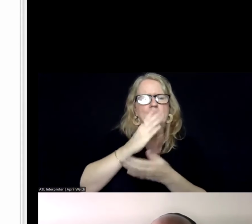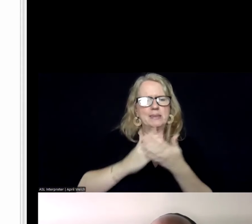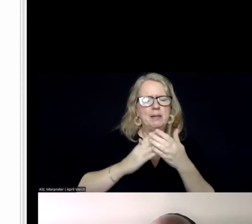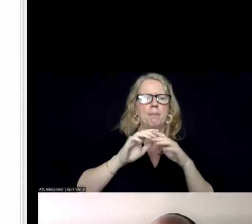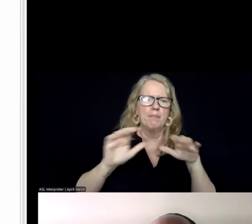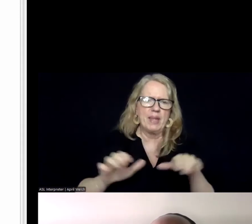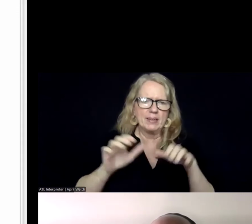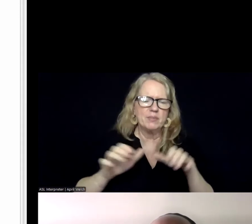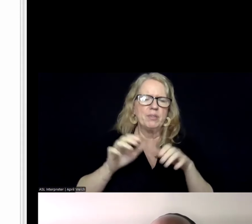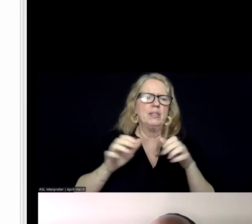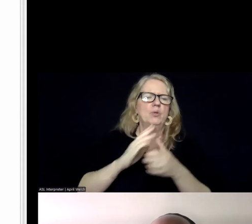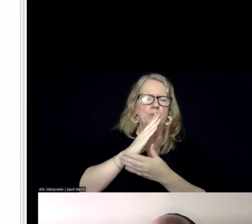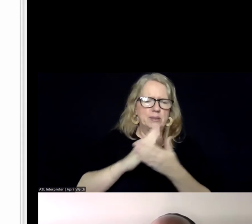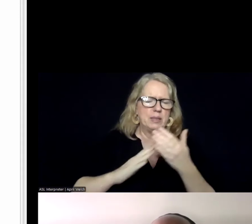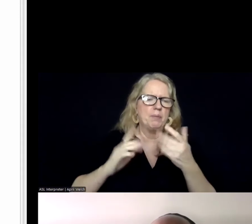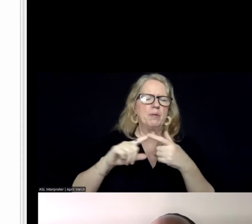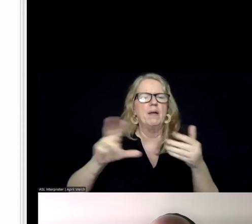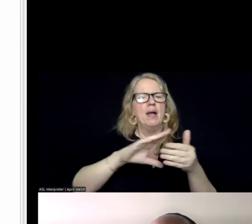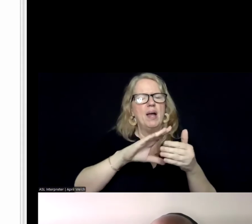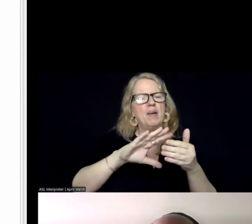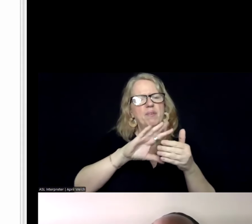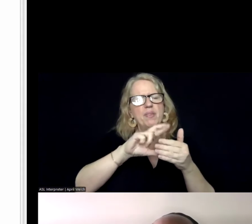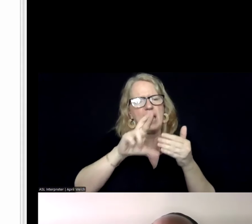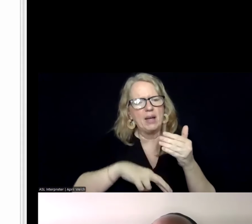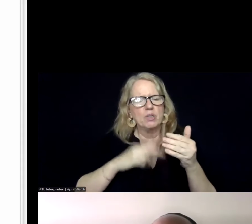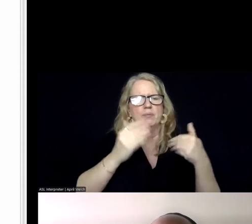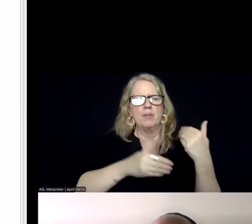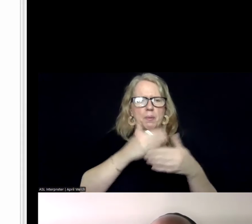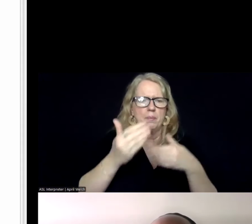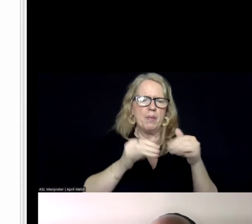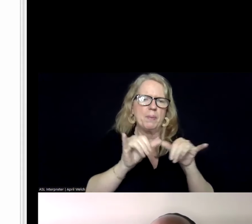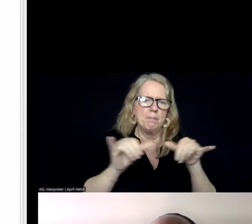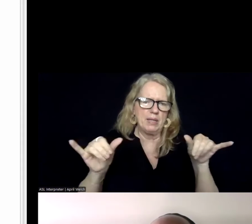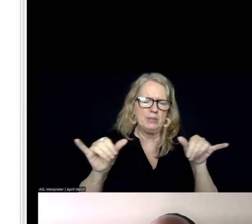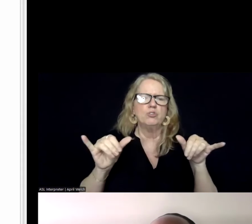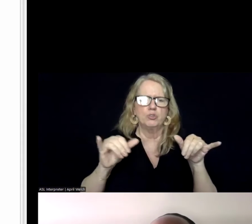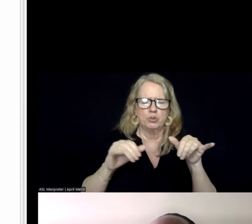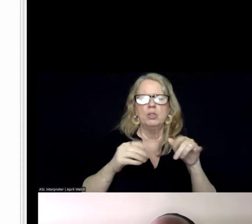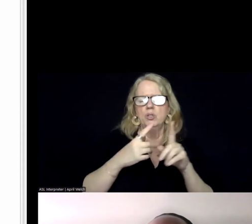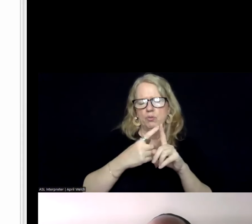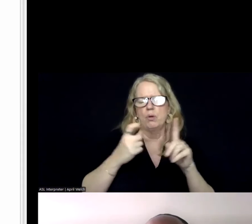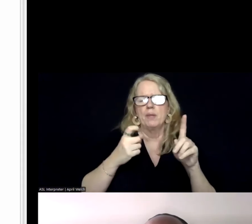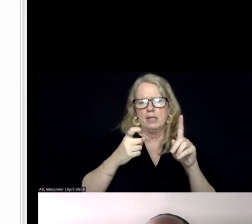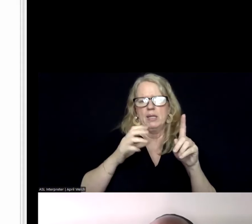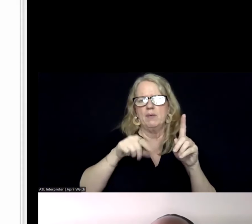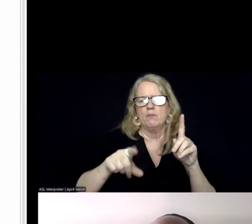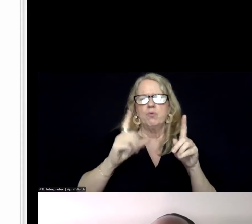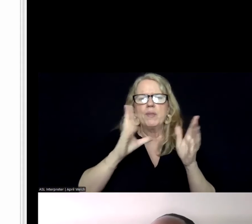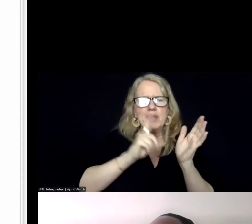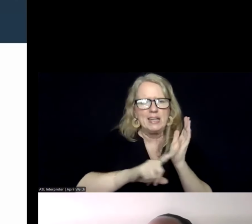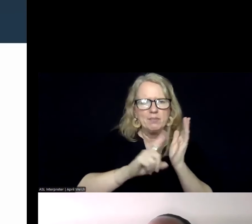activities with some of the outcome or at least process measures from the inventory